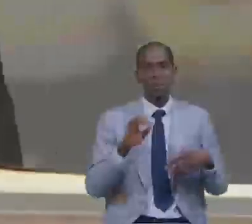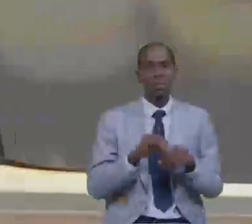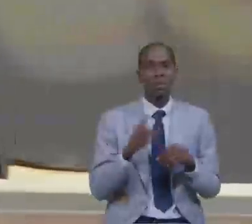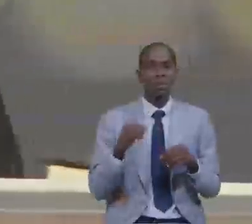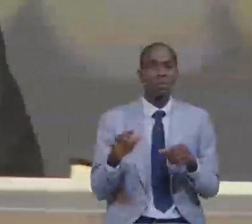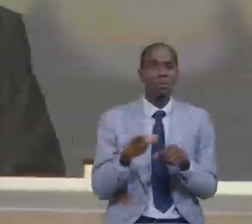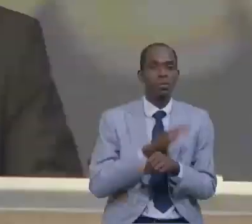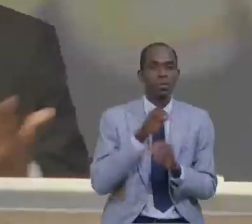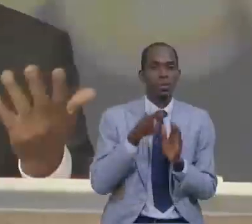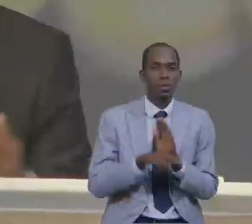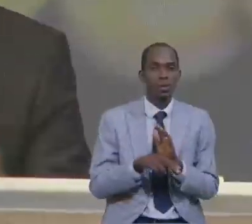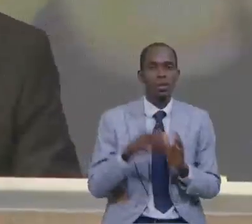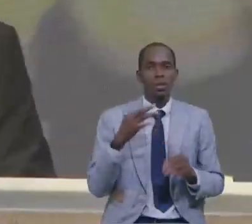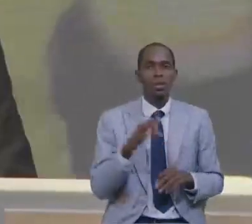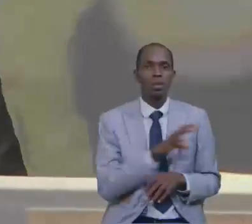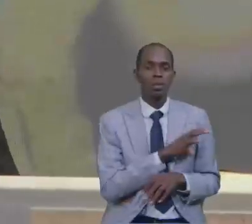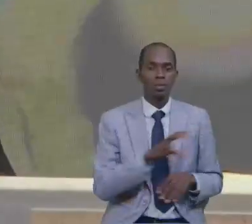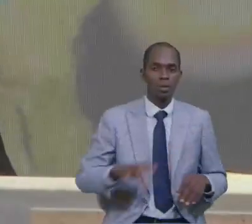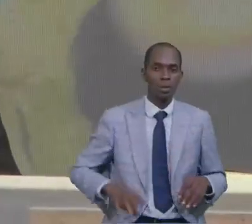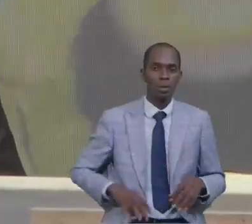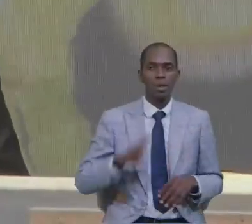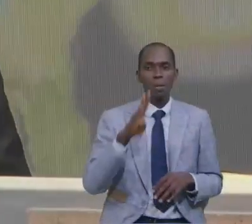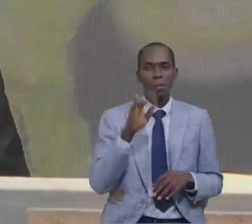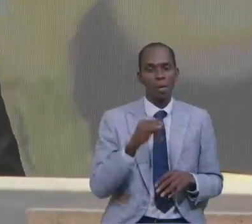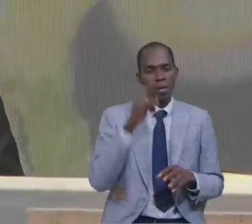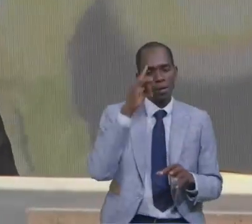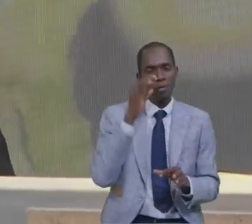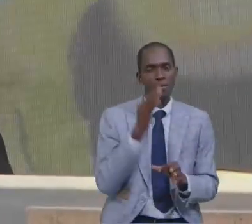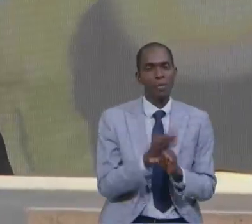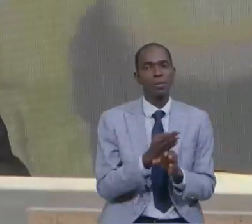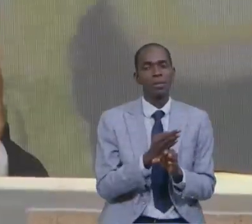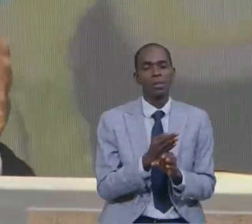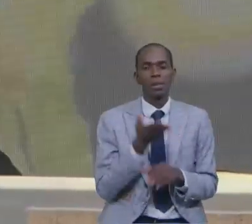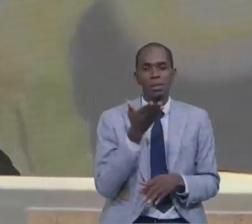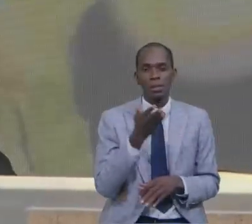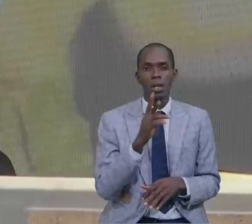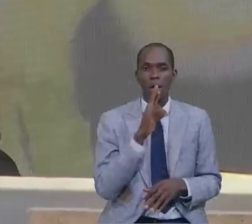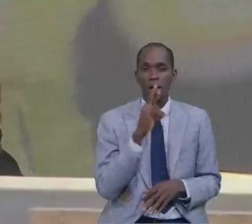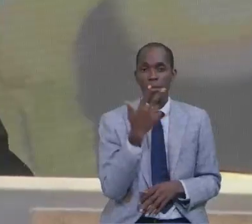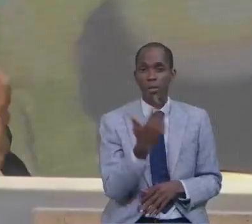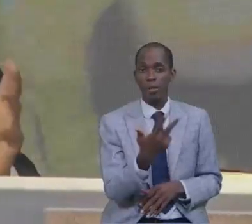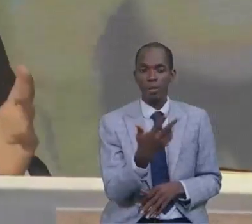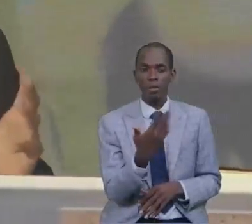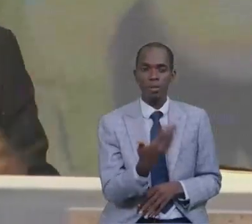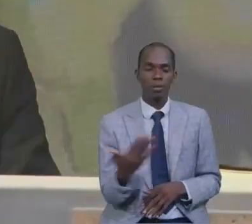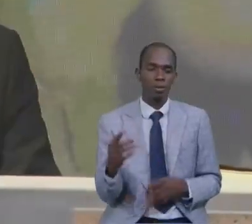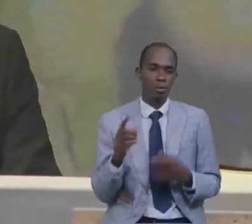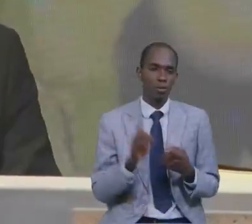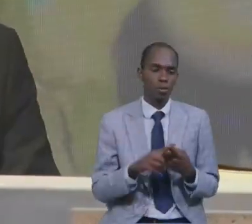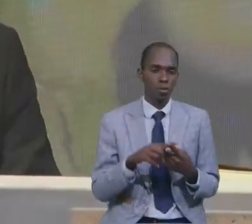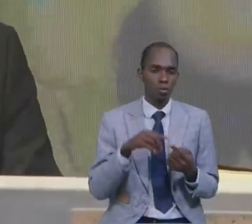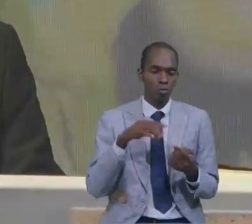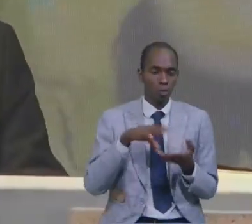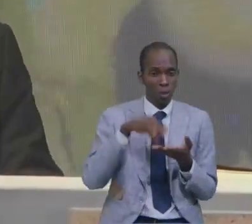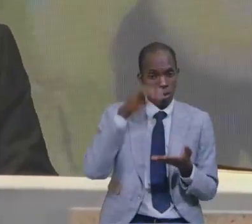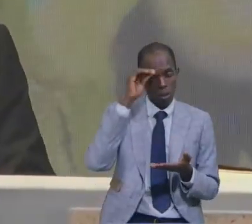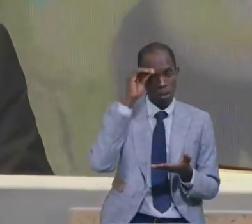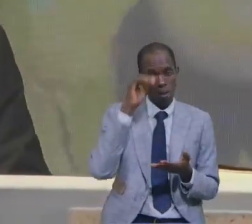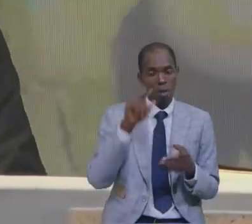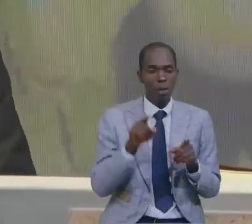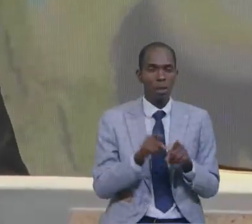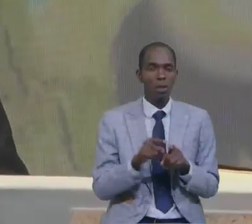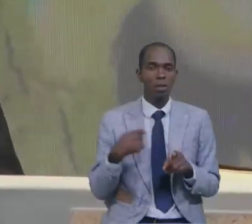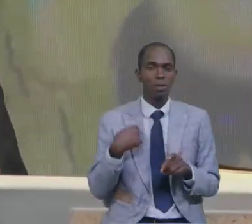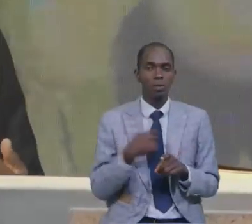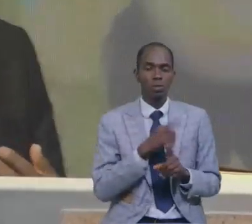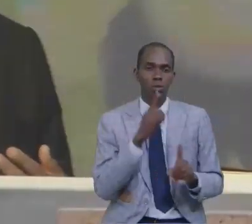at as we talk about living in this fullness of Christ by